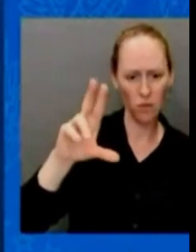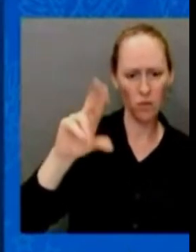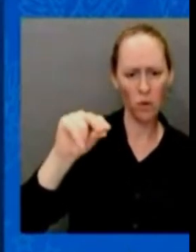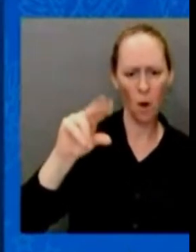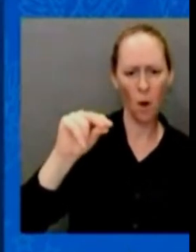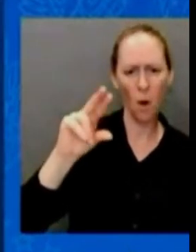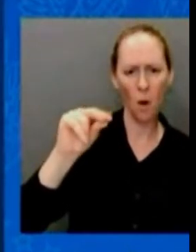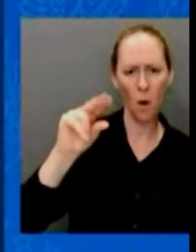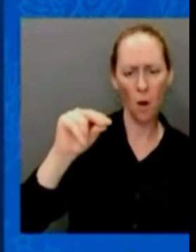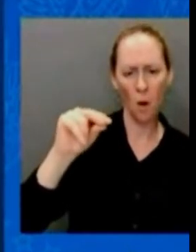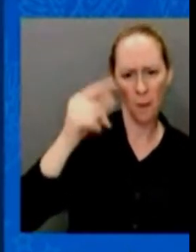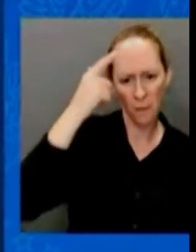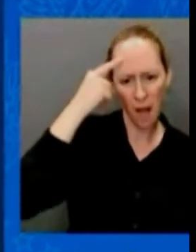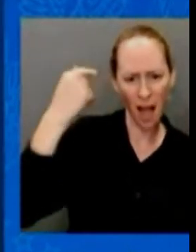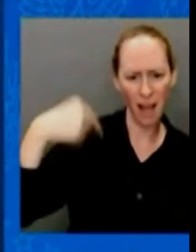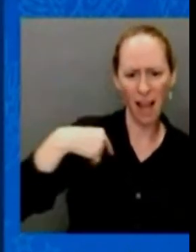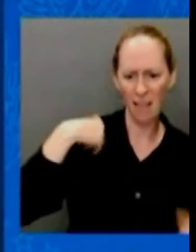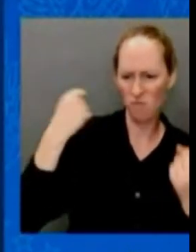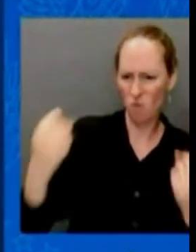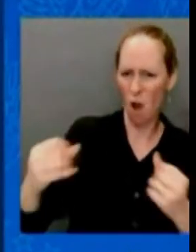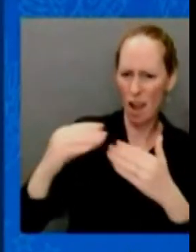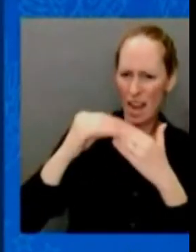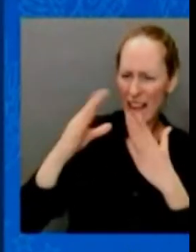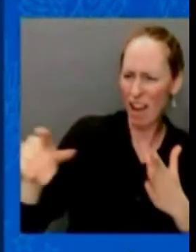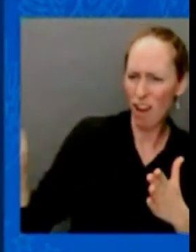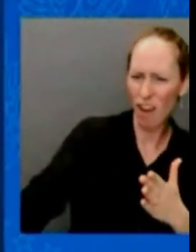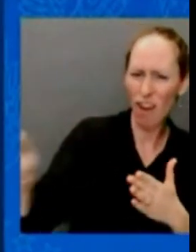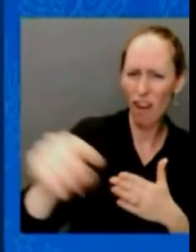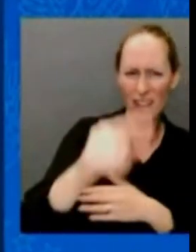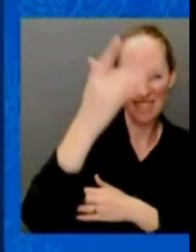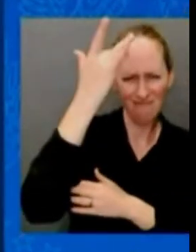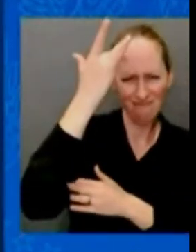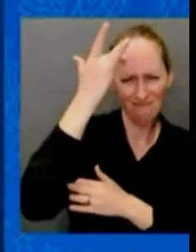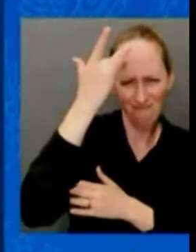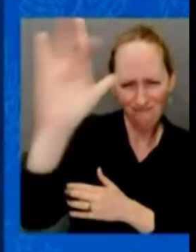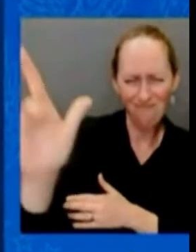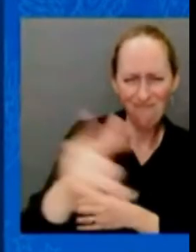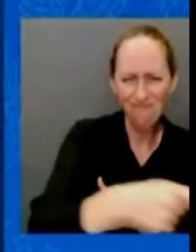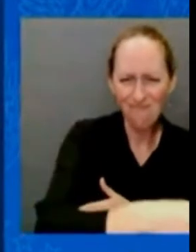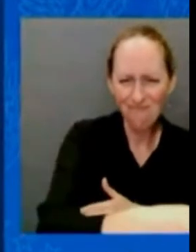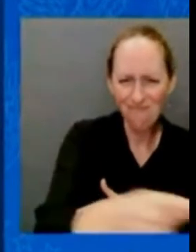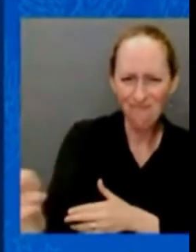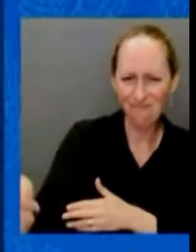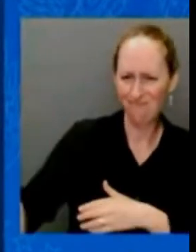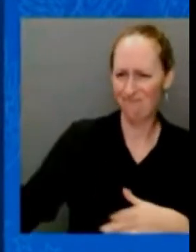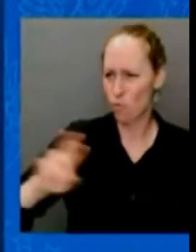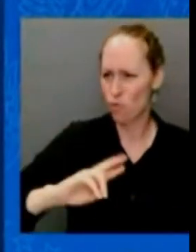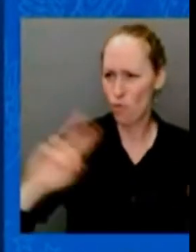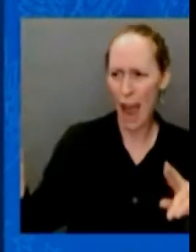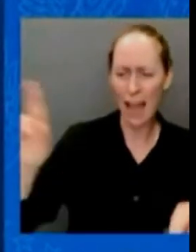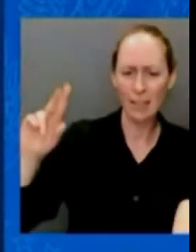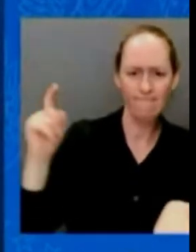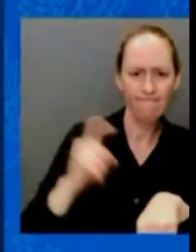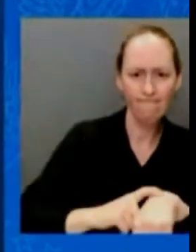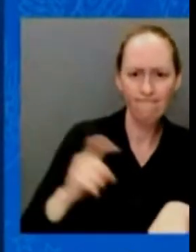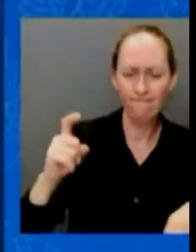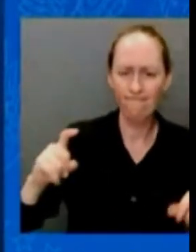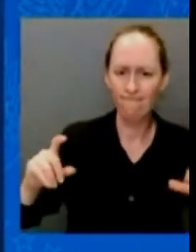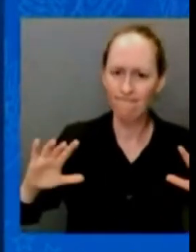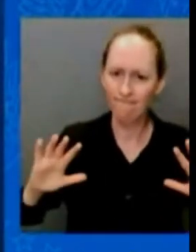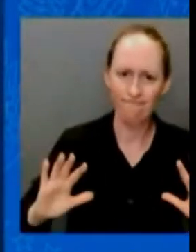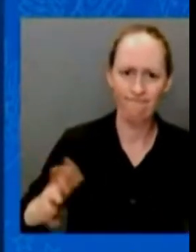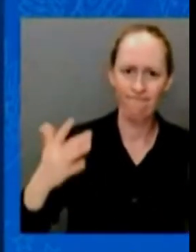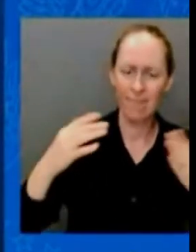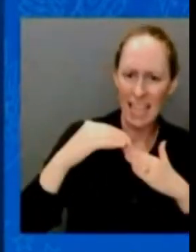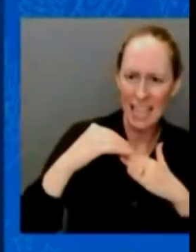to in a completely different era in terms of the kinds of technologies we need, like this man